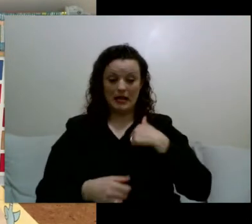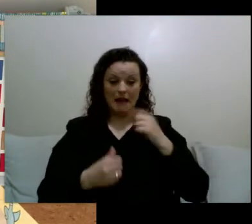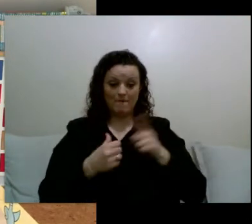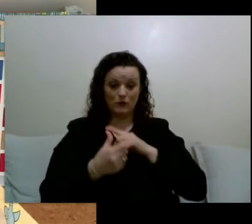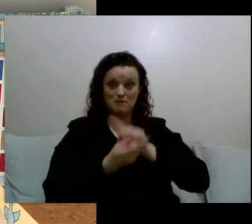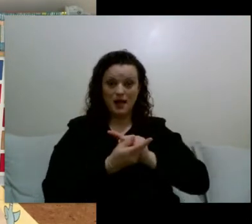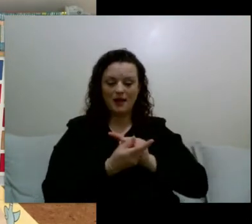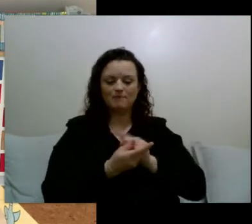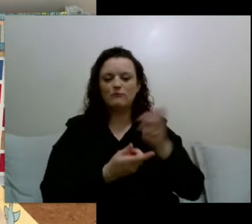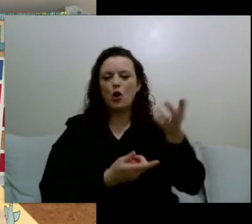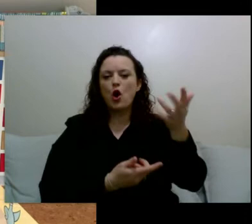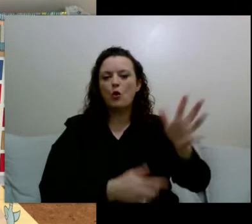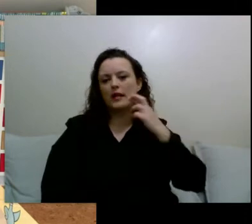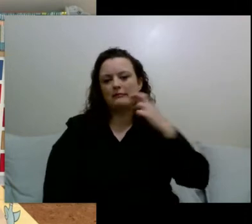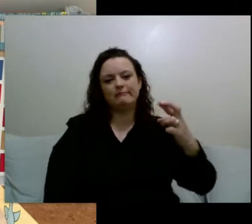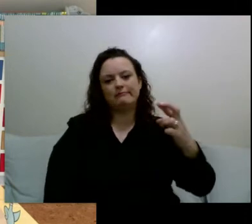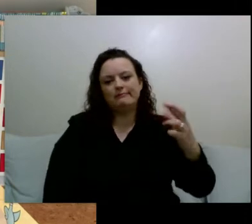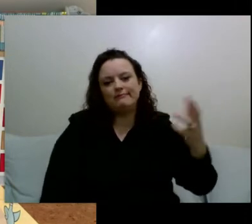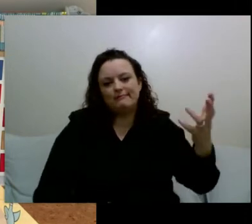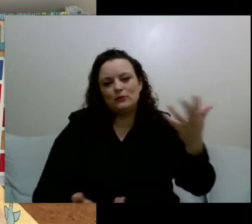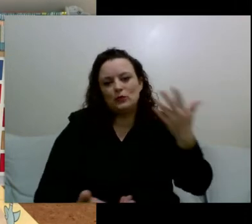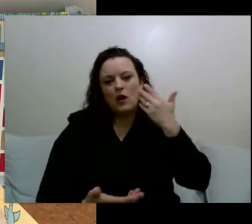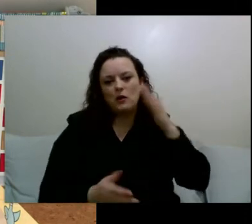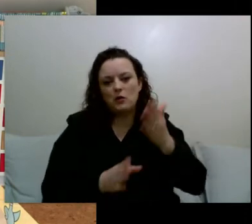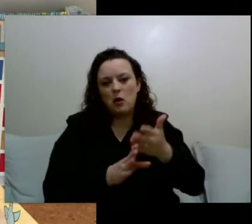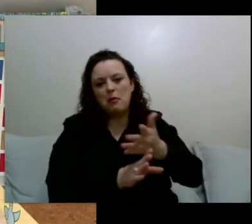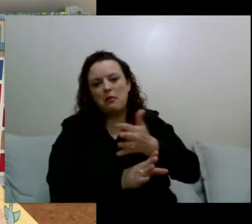friends. All right.